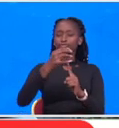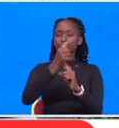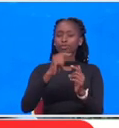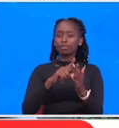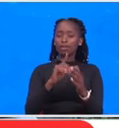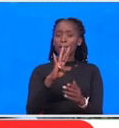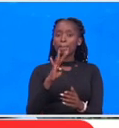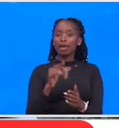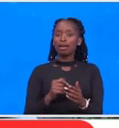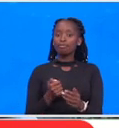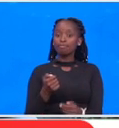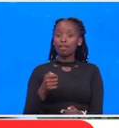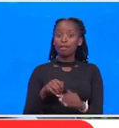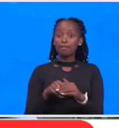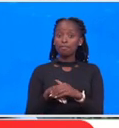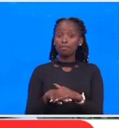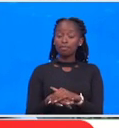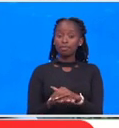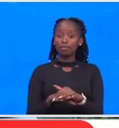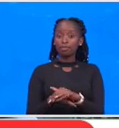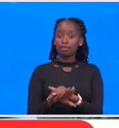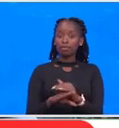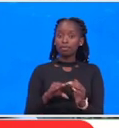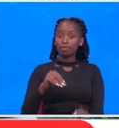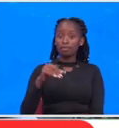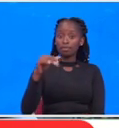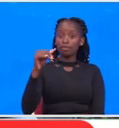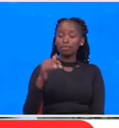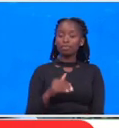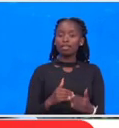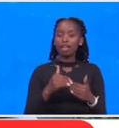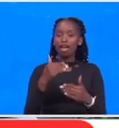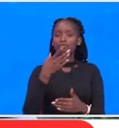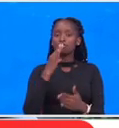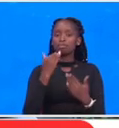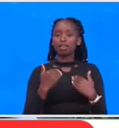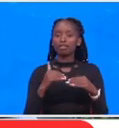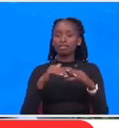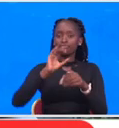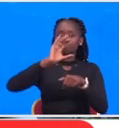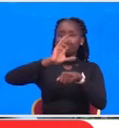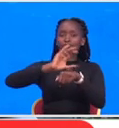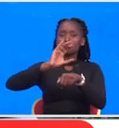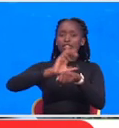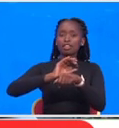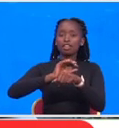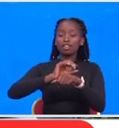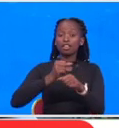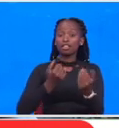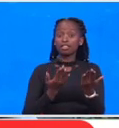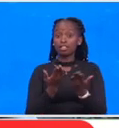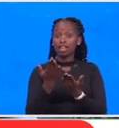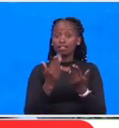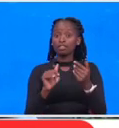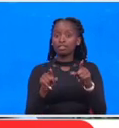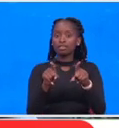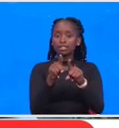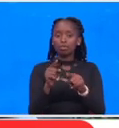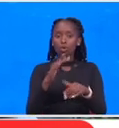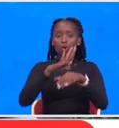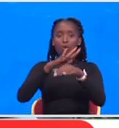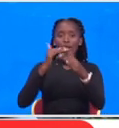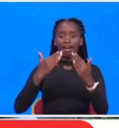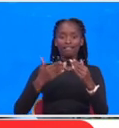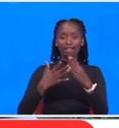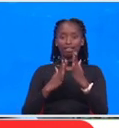and other key areas. Now, President Ruto spoke after a church service in Langata, where he also called on leaders to work together with